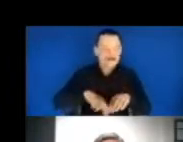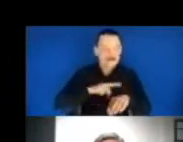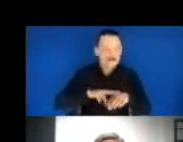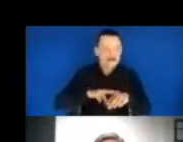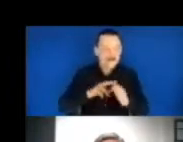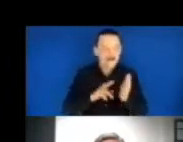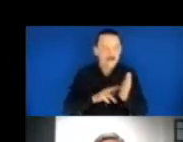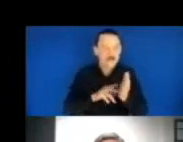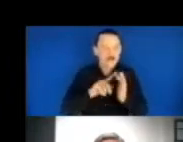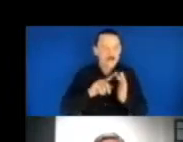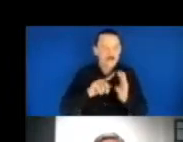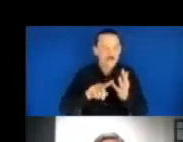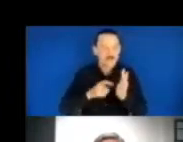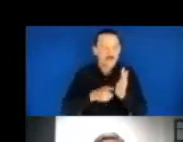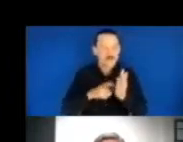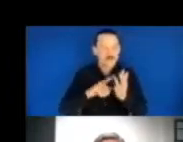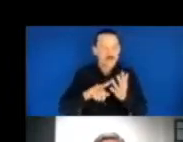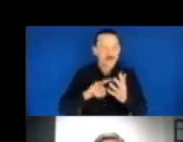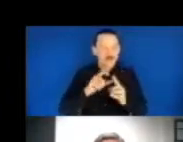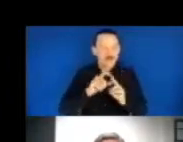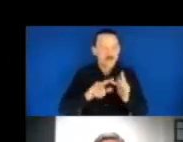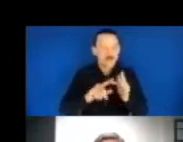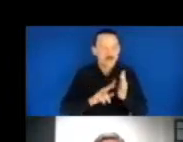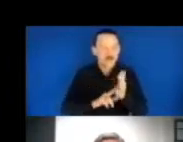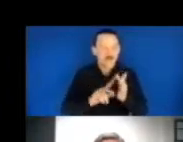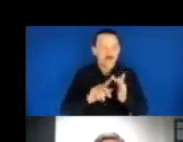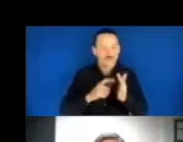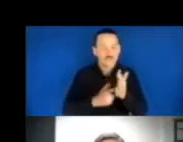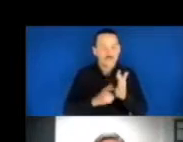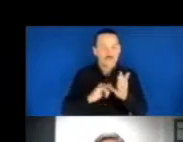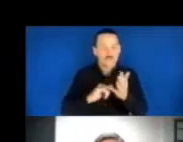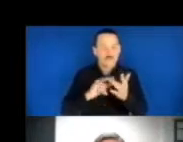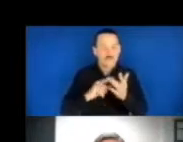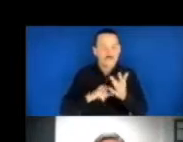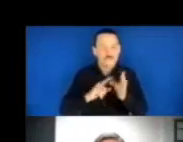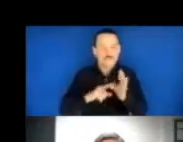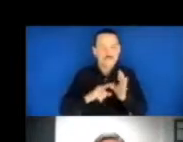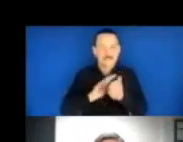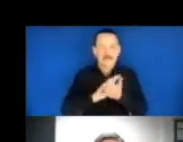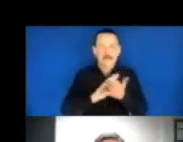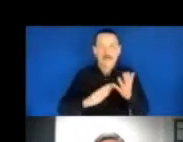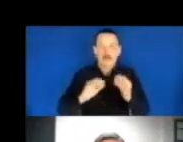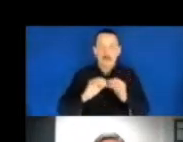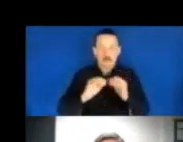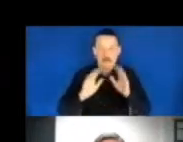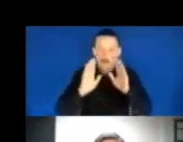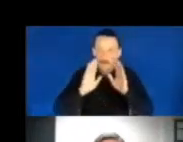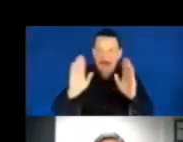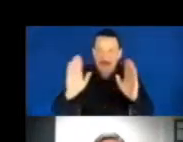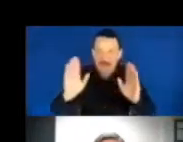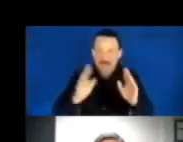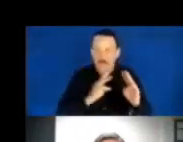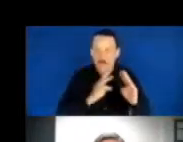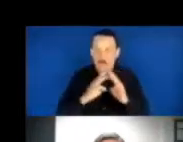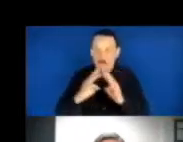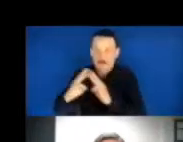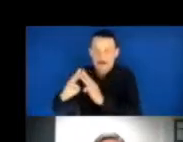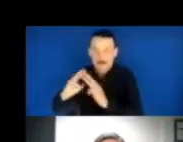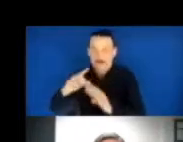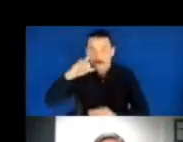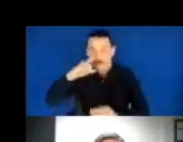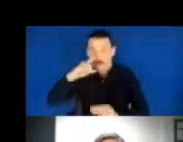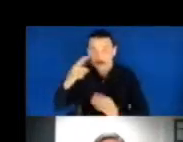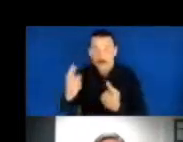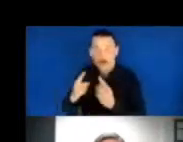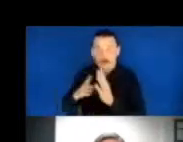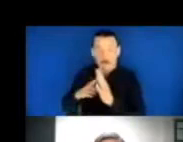of resources, many of which have been developed by people on the spectrum themselves. So I'd encourage you to